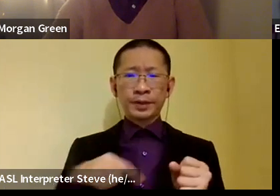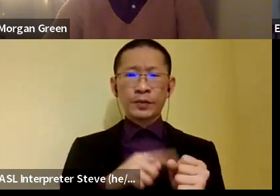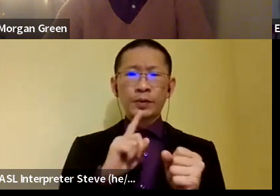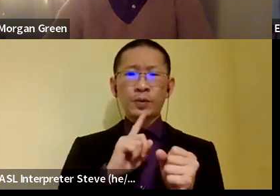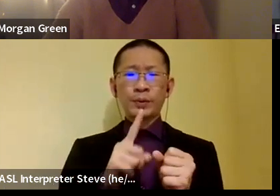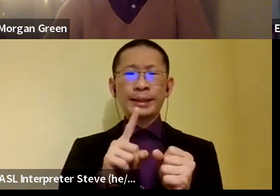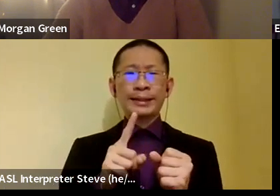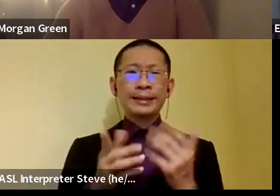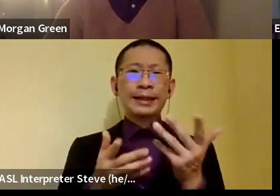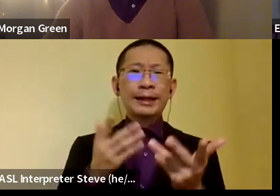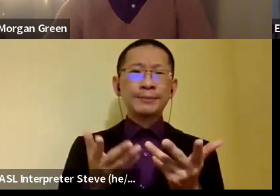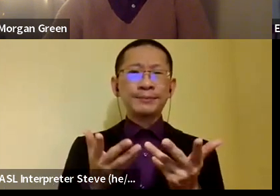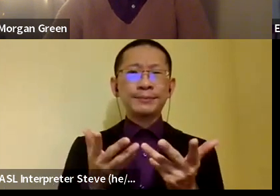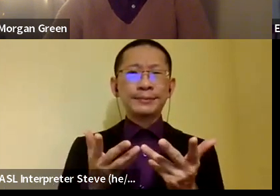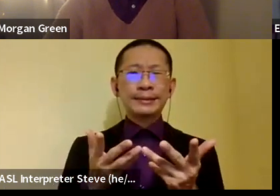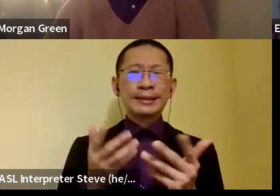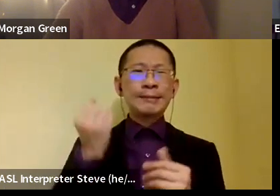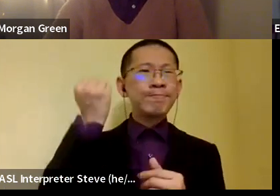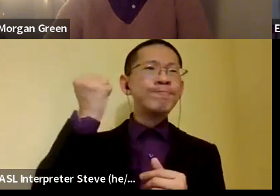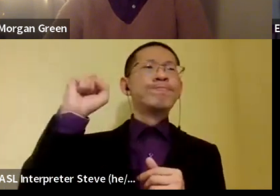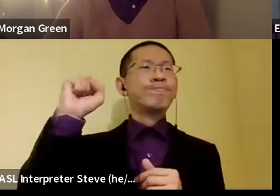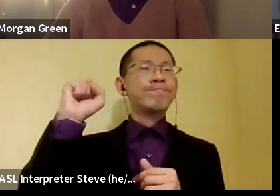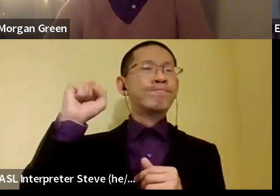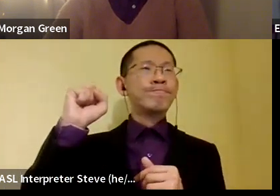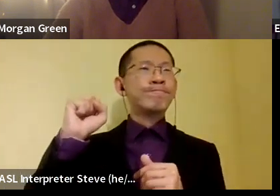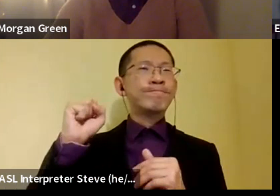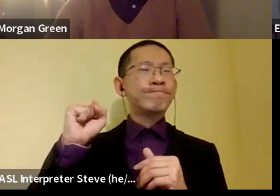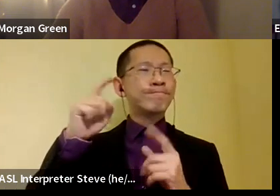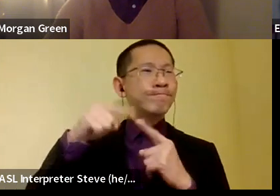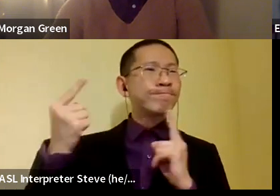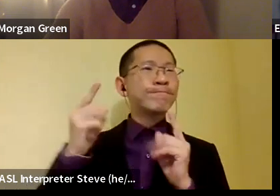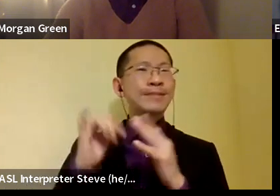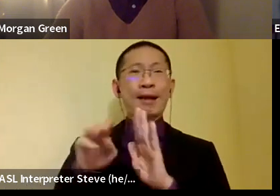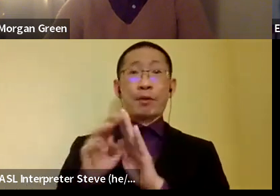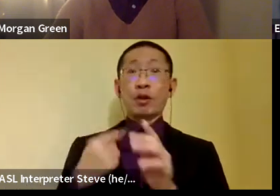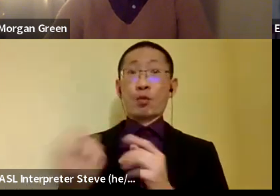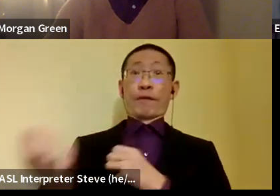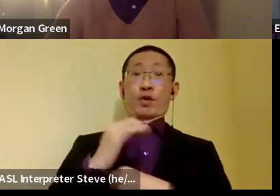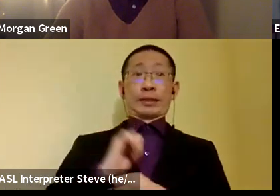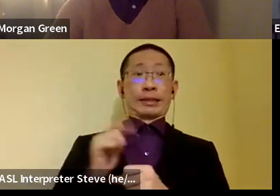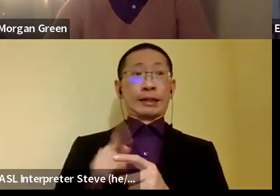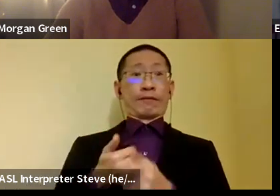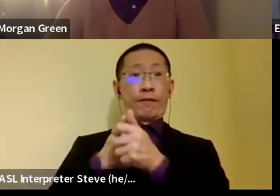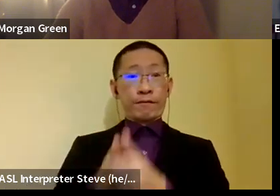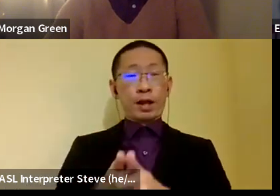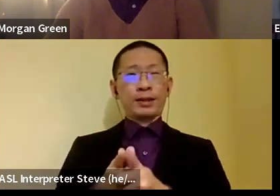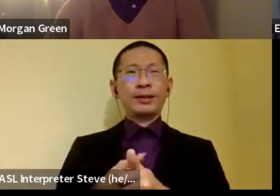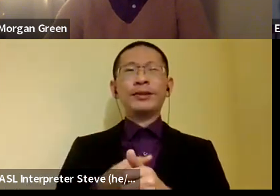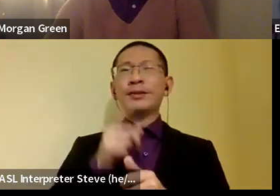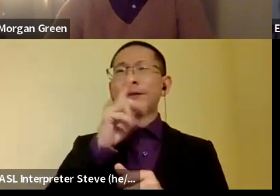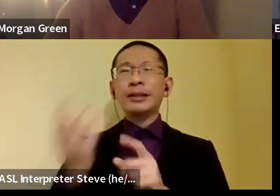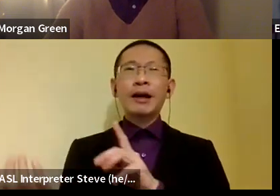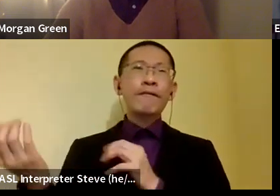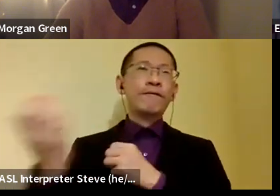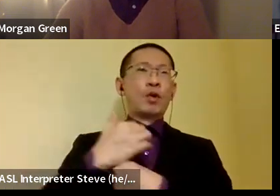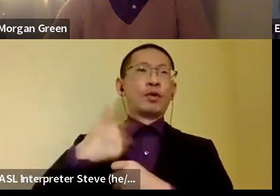sort of bucking against the model that we placed on ourselves and in a lot of ways was put on top of us.